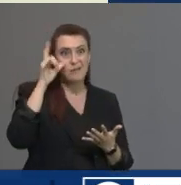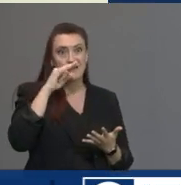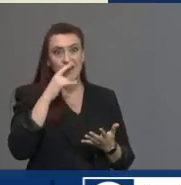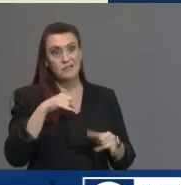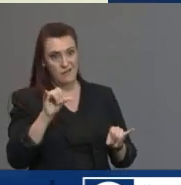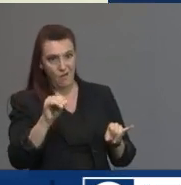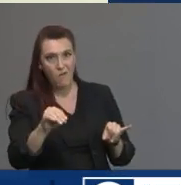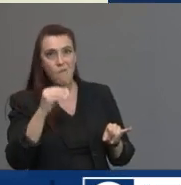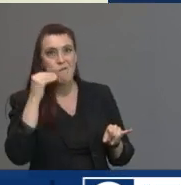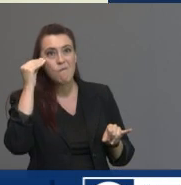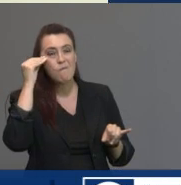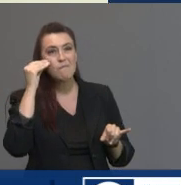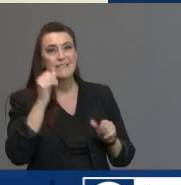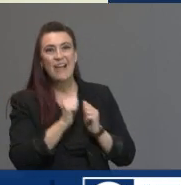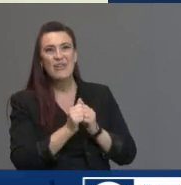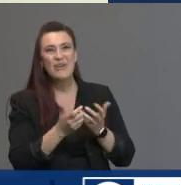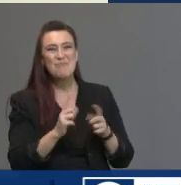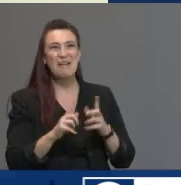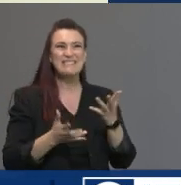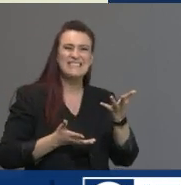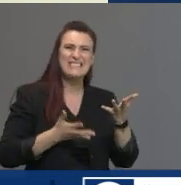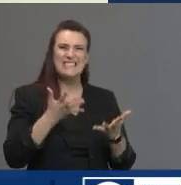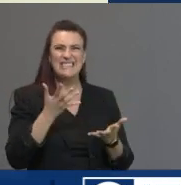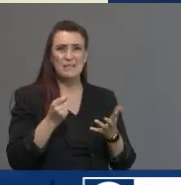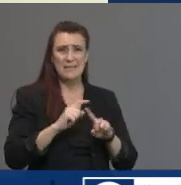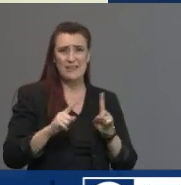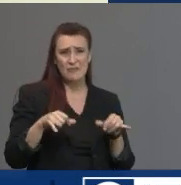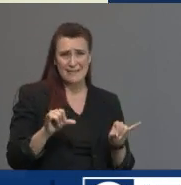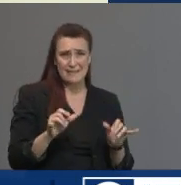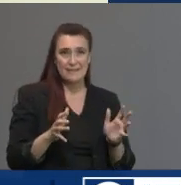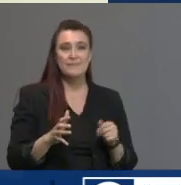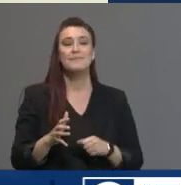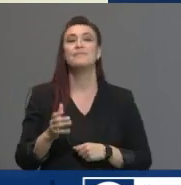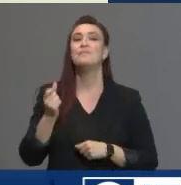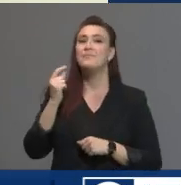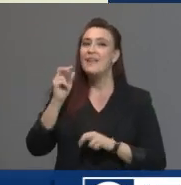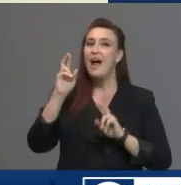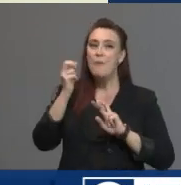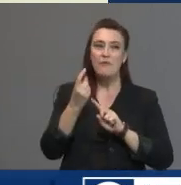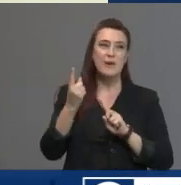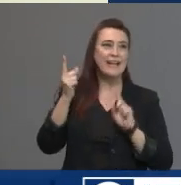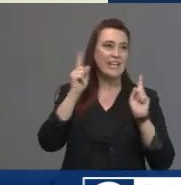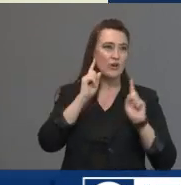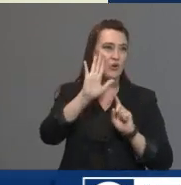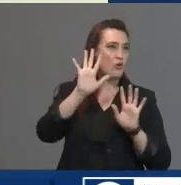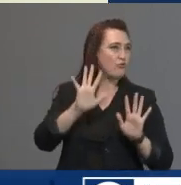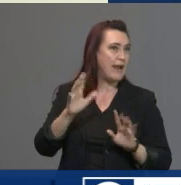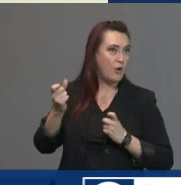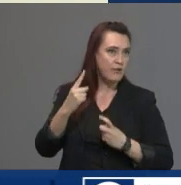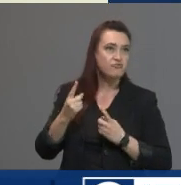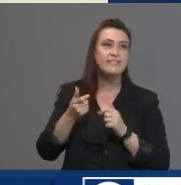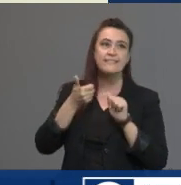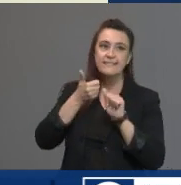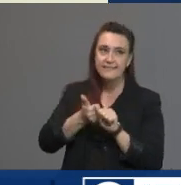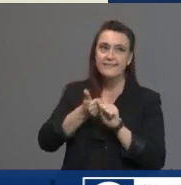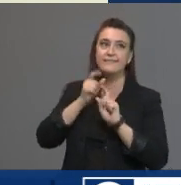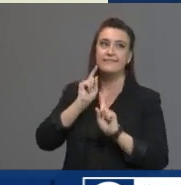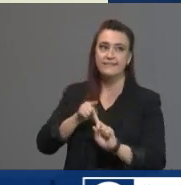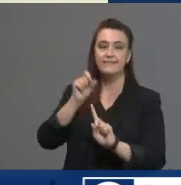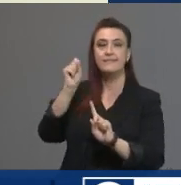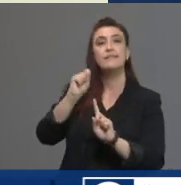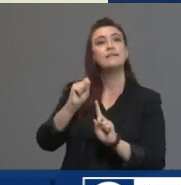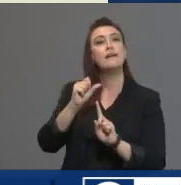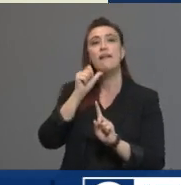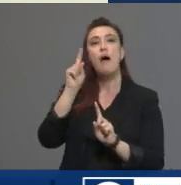kids at home together, but maybe not so much? So I hope that everyone can hear the great questions that you're asking, because